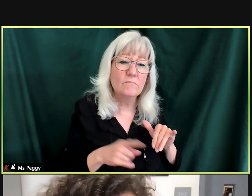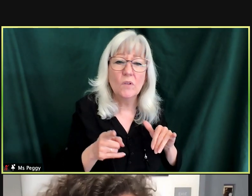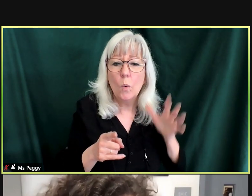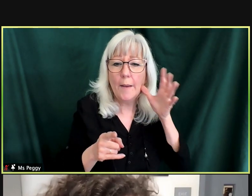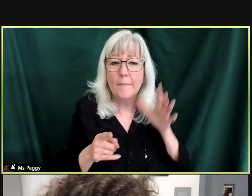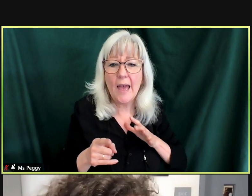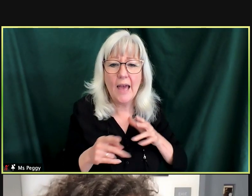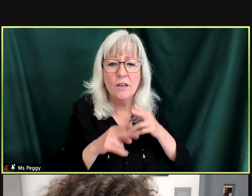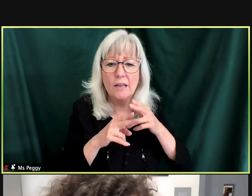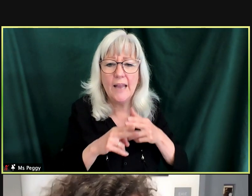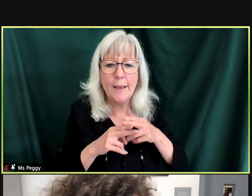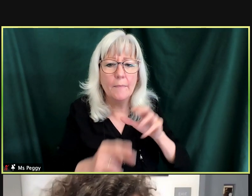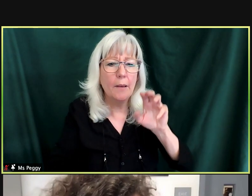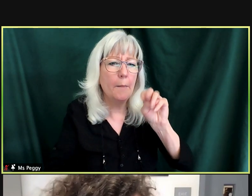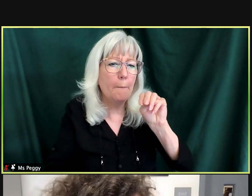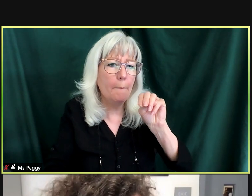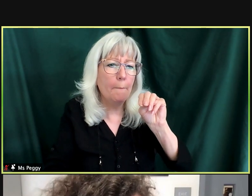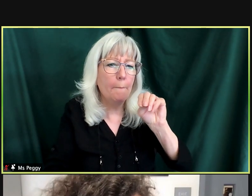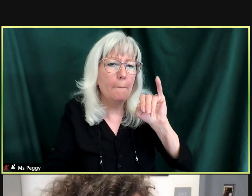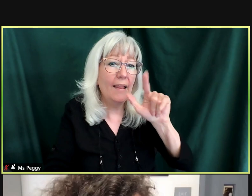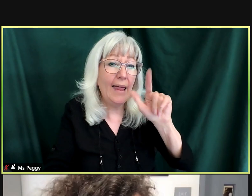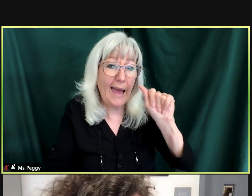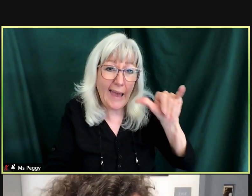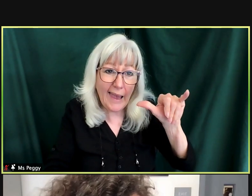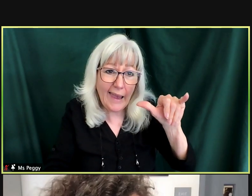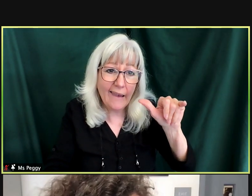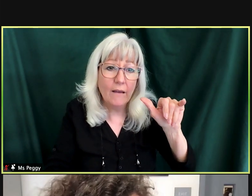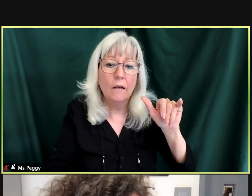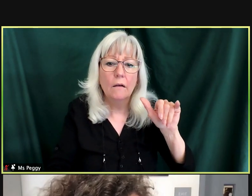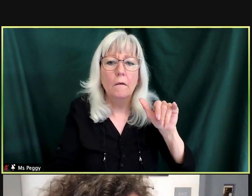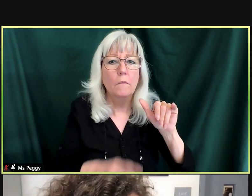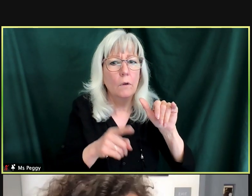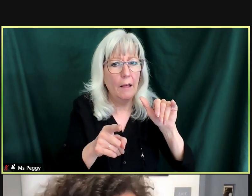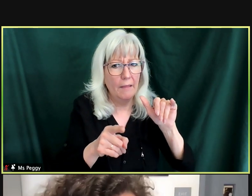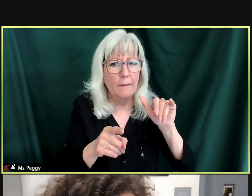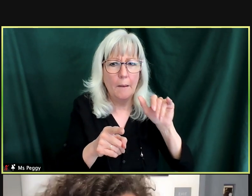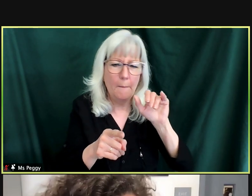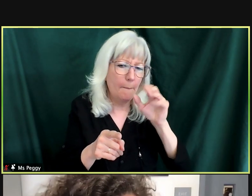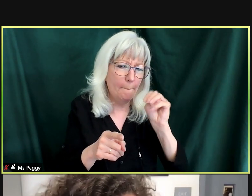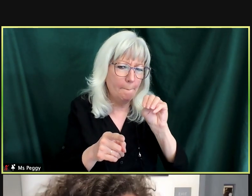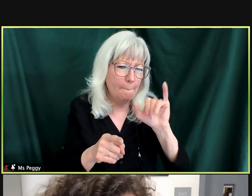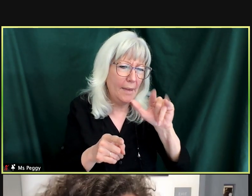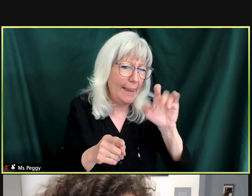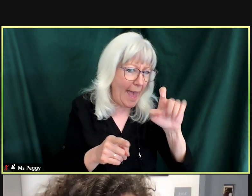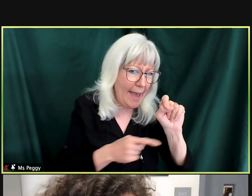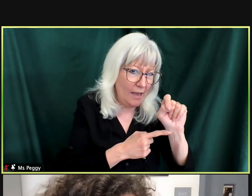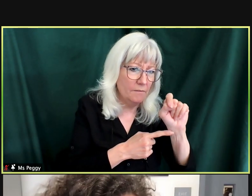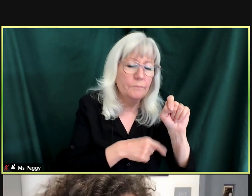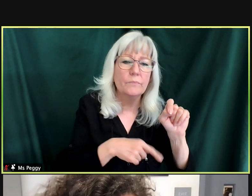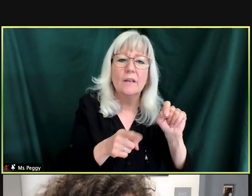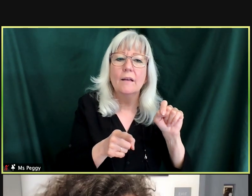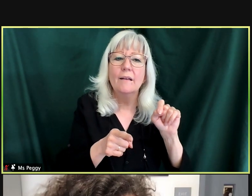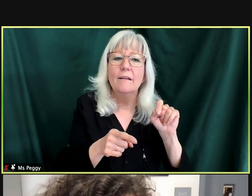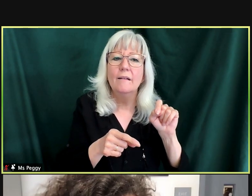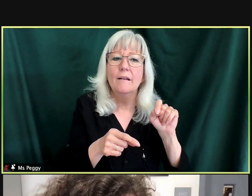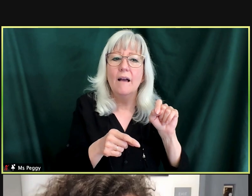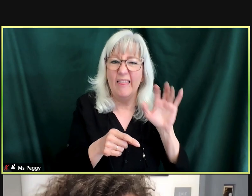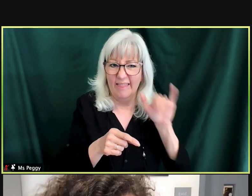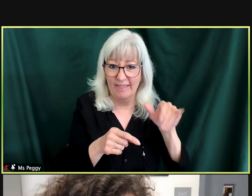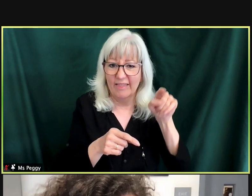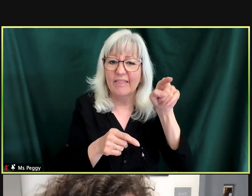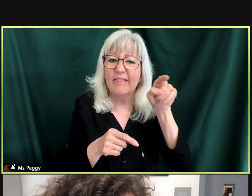called Millet. And this particular drawing is inspired by the artwork of the painter